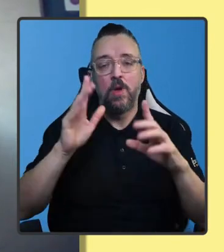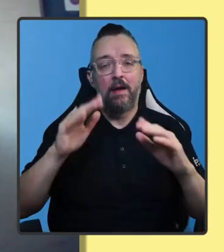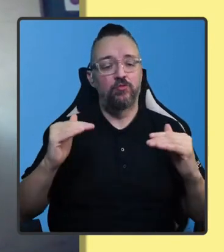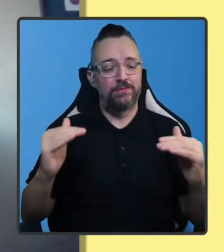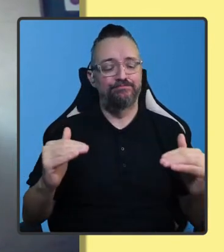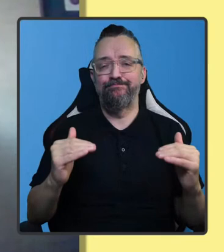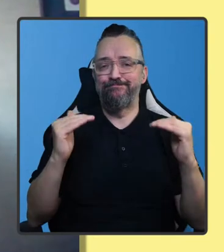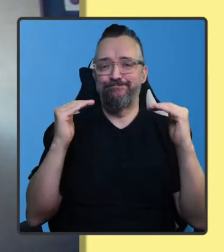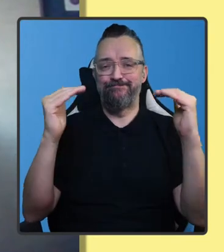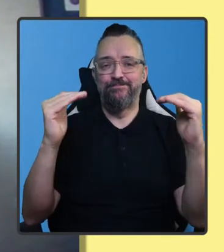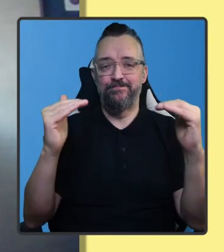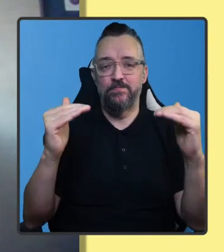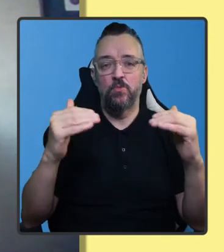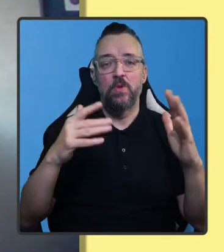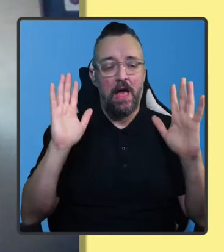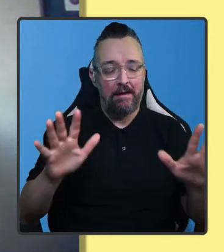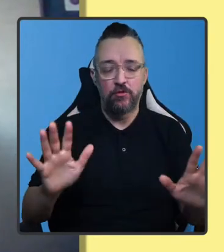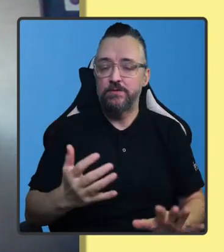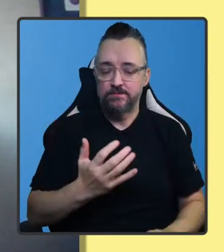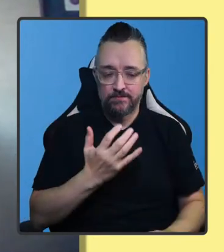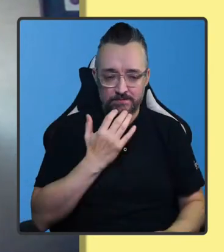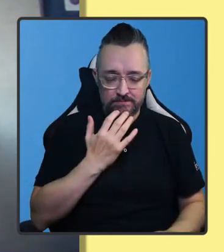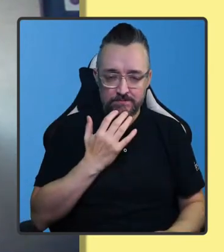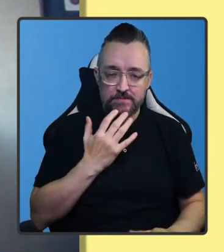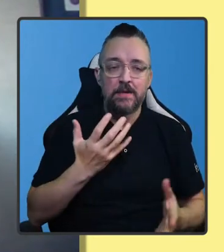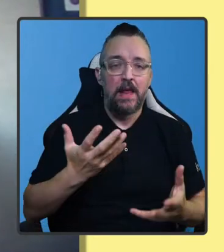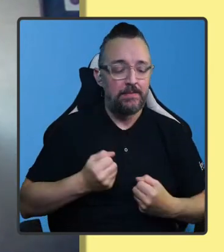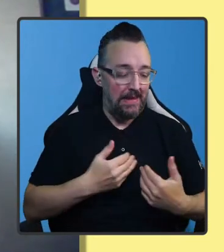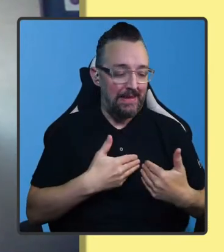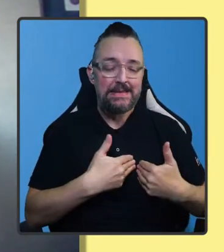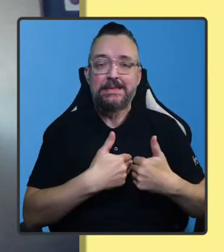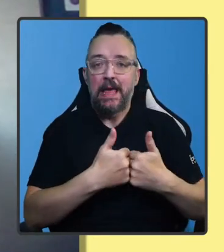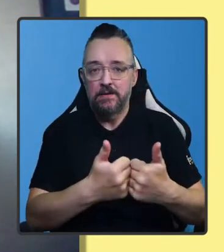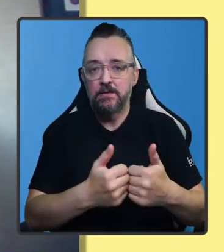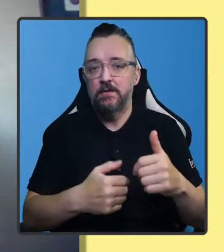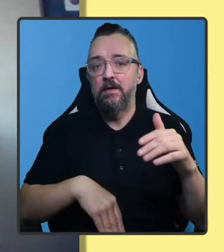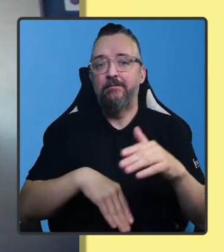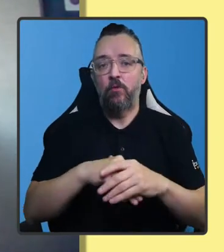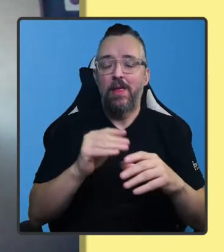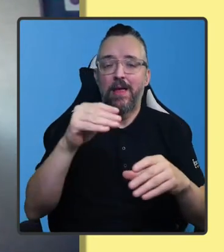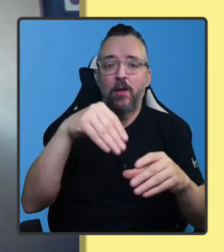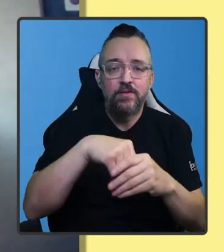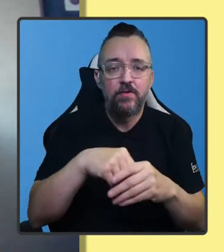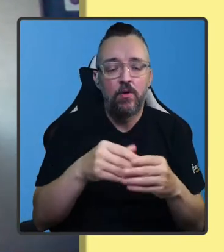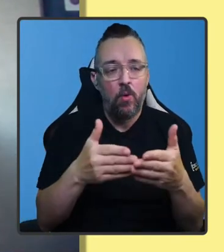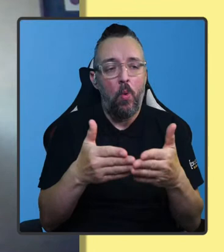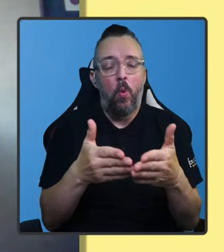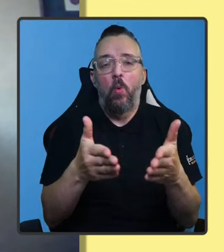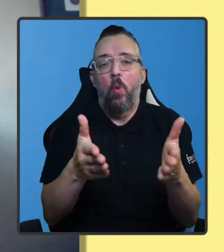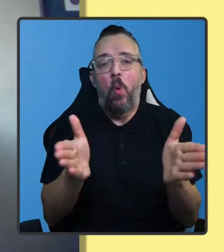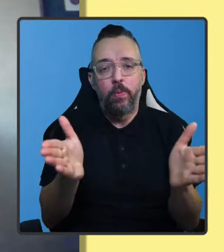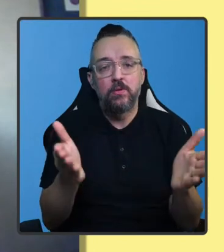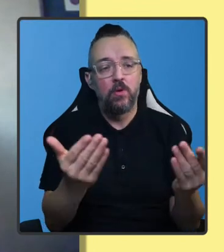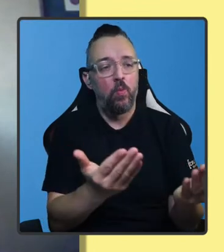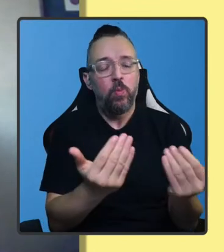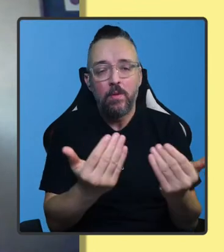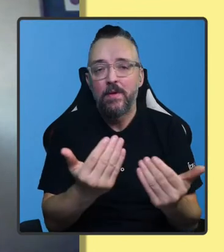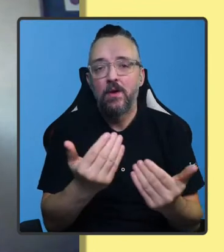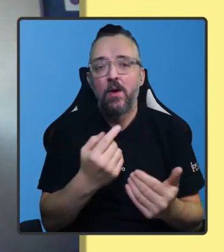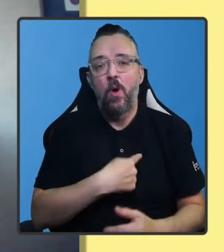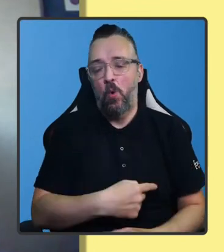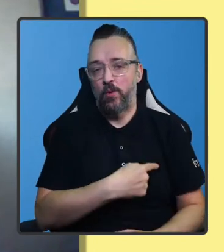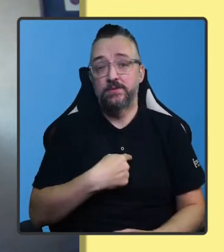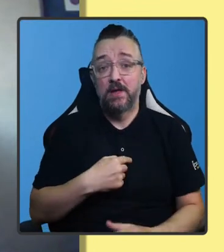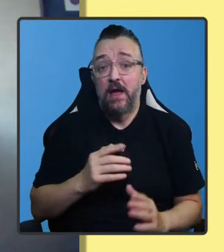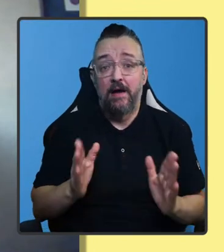to be tolerant. We need to be kind, inclusive, open, honest, and engaged. And we need to keep doing what